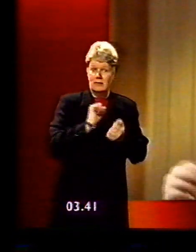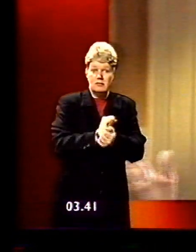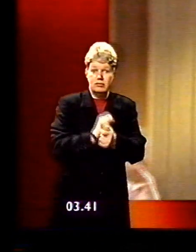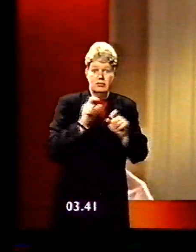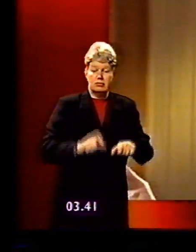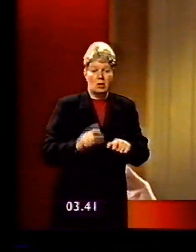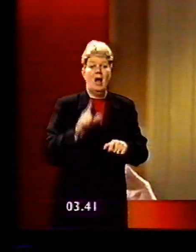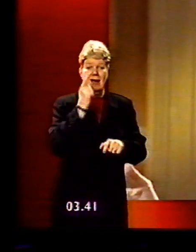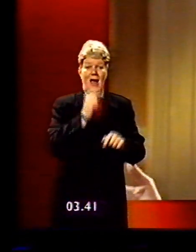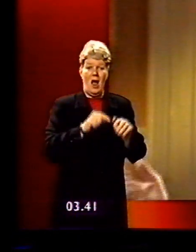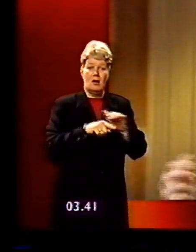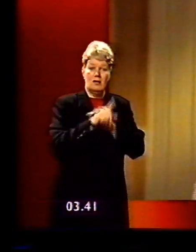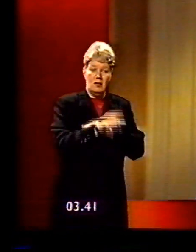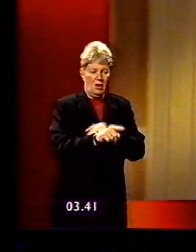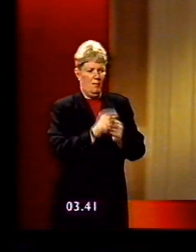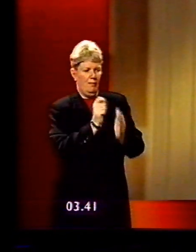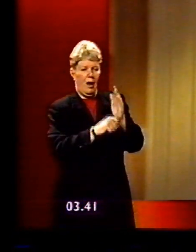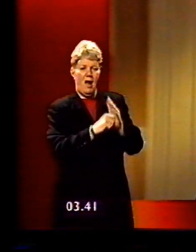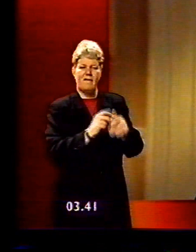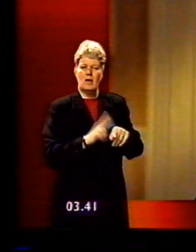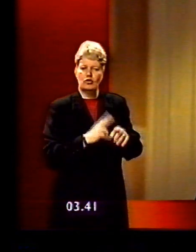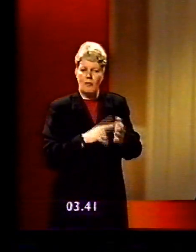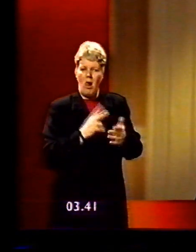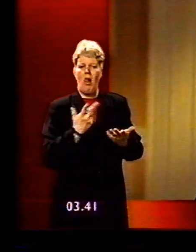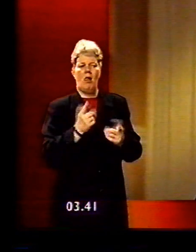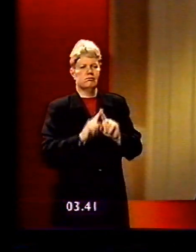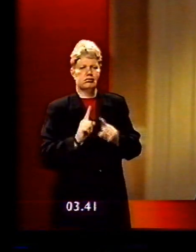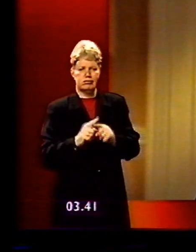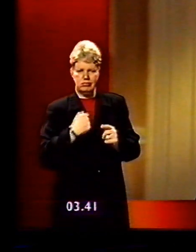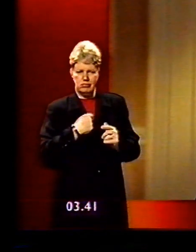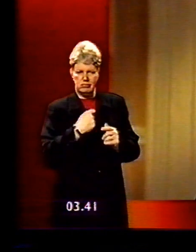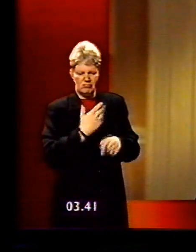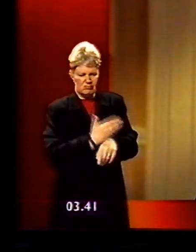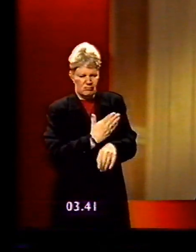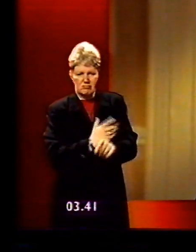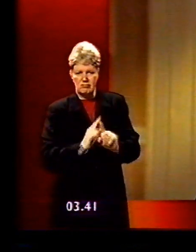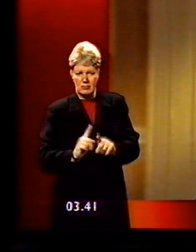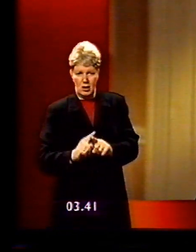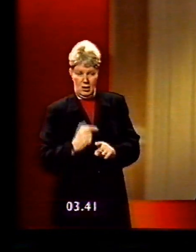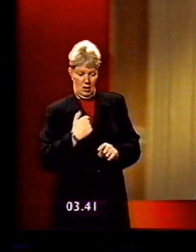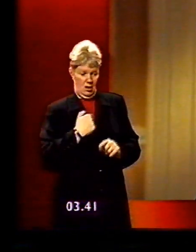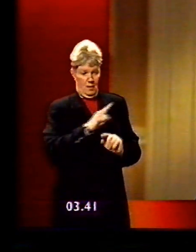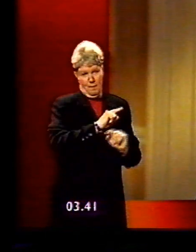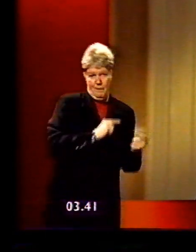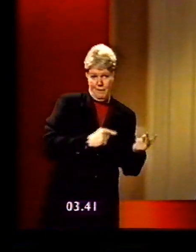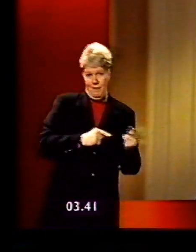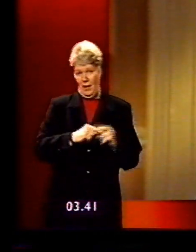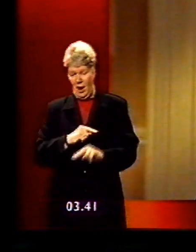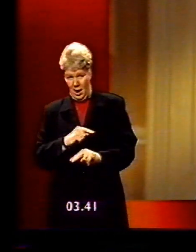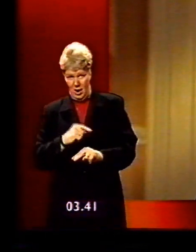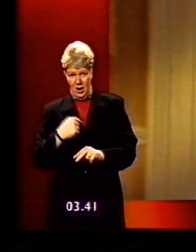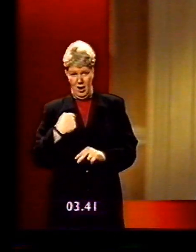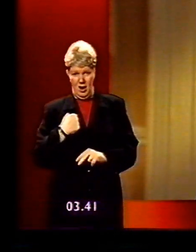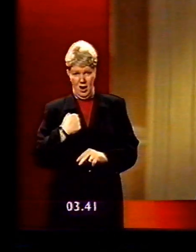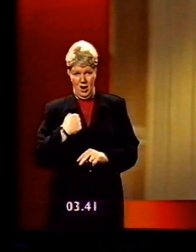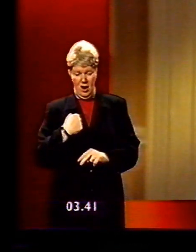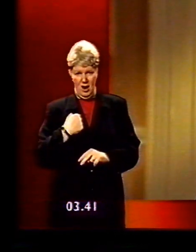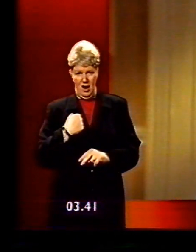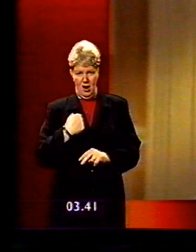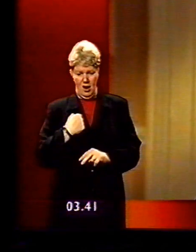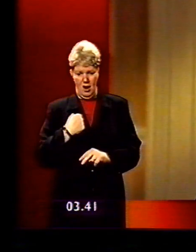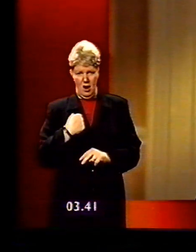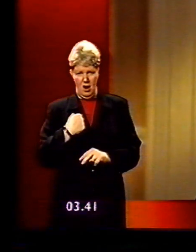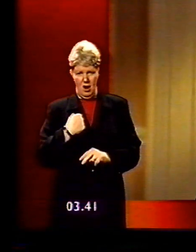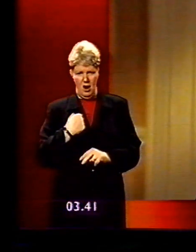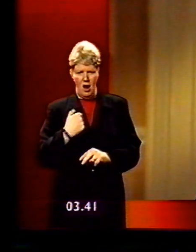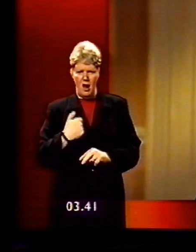there was somebody selling vegetables. And I went right back inside. Actually,